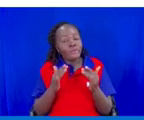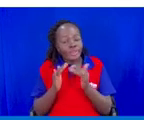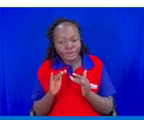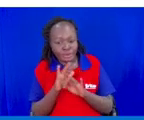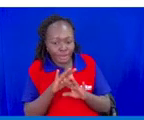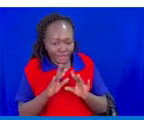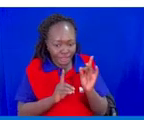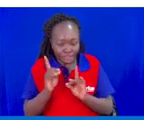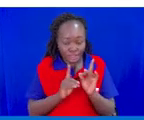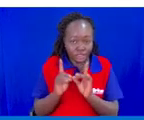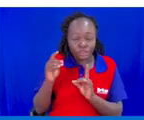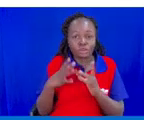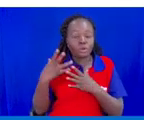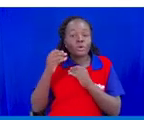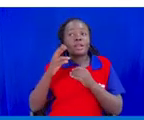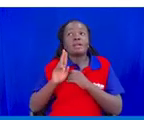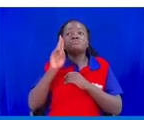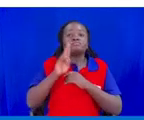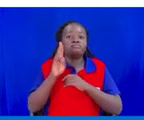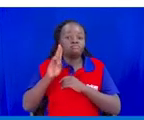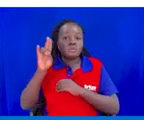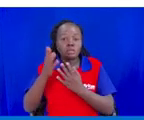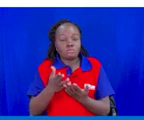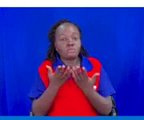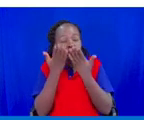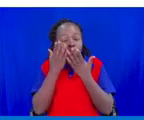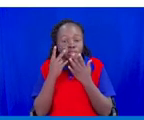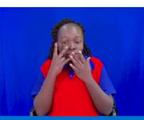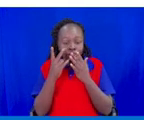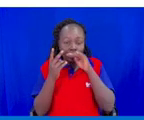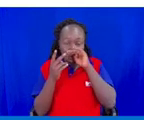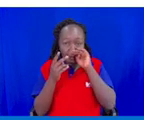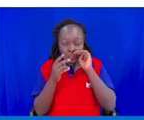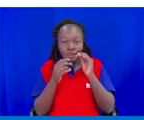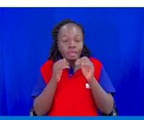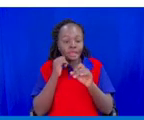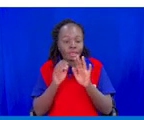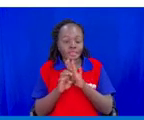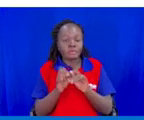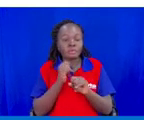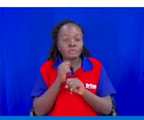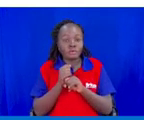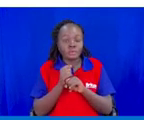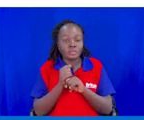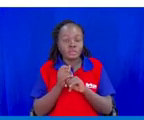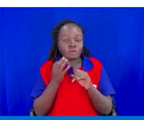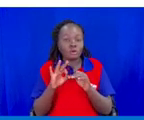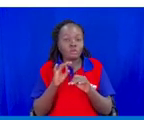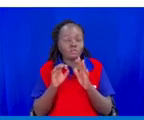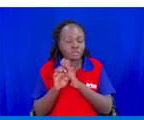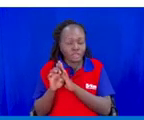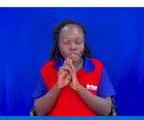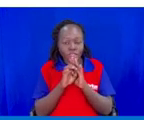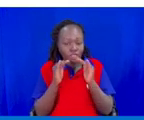been dancing, going up and about, we've seen, for instance, the performance of the equity bank